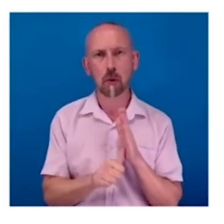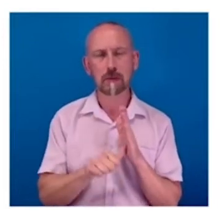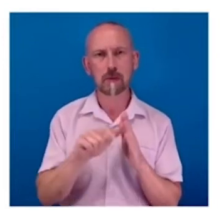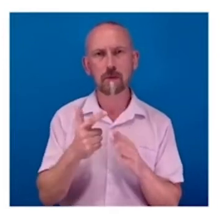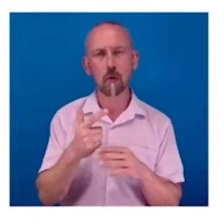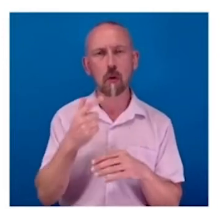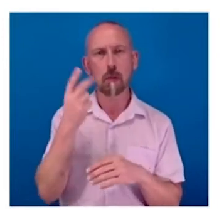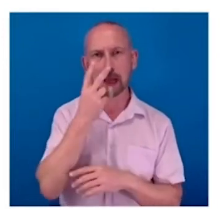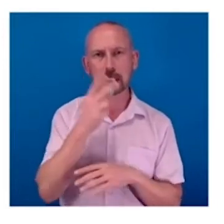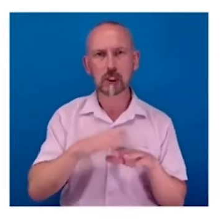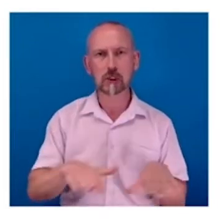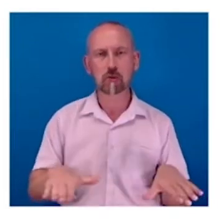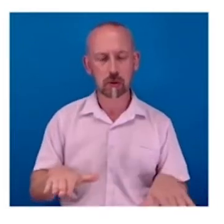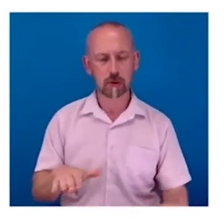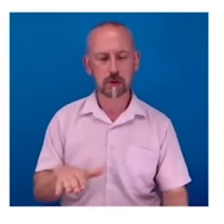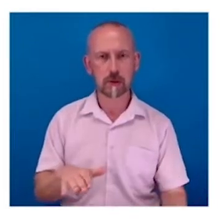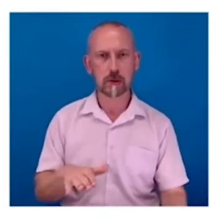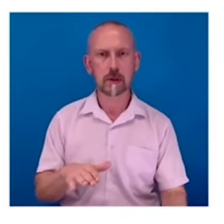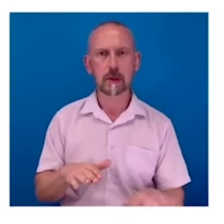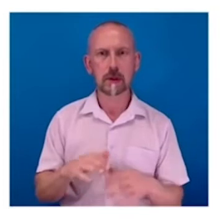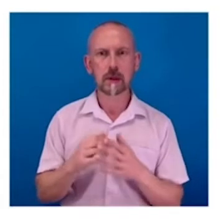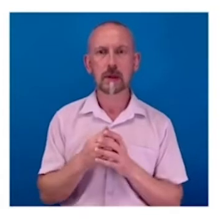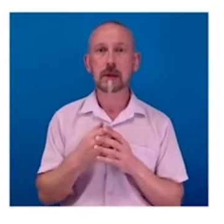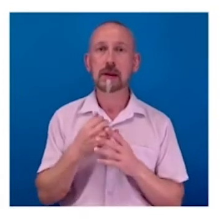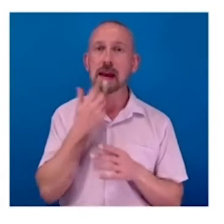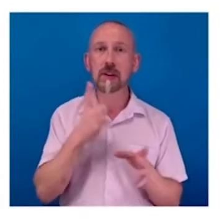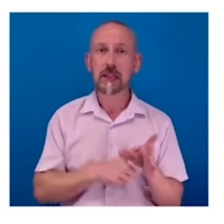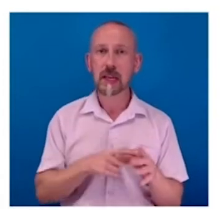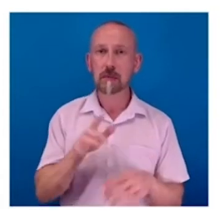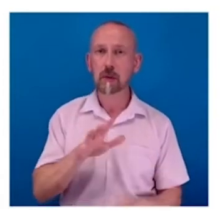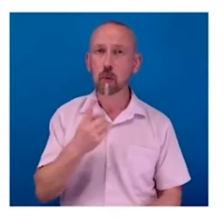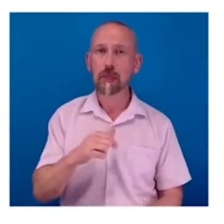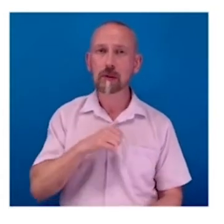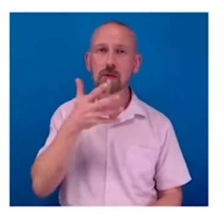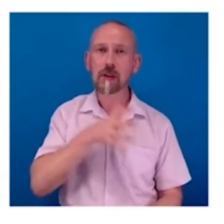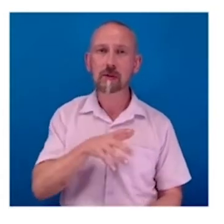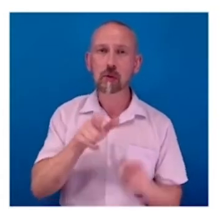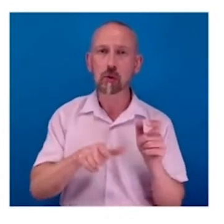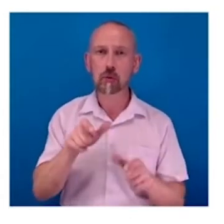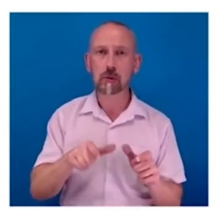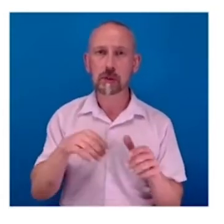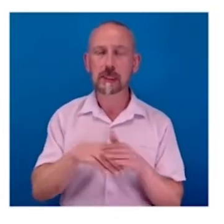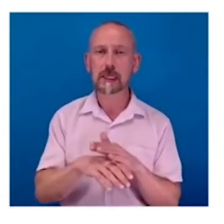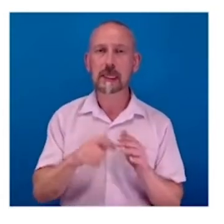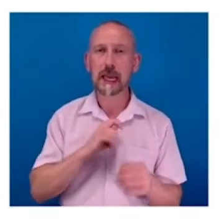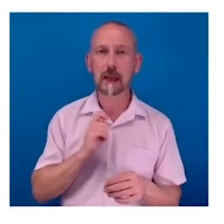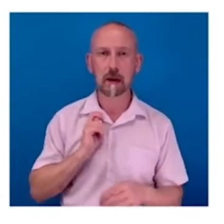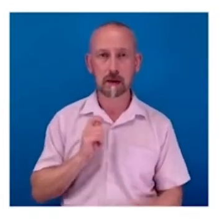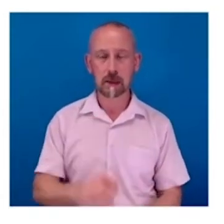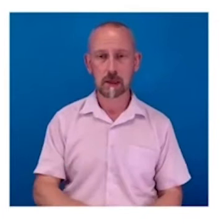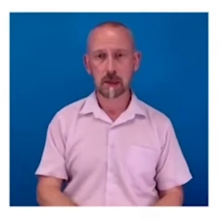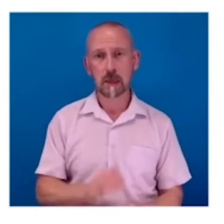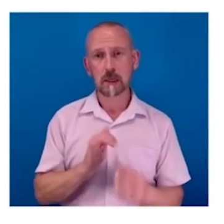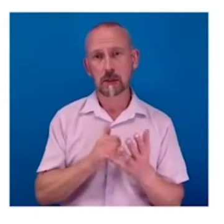children, yearly we have about 1,500 students on the program in Kenya. And what we've noticed with the children